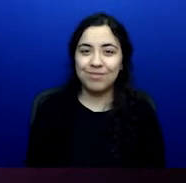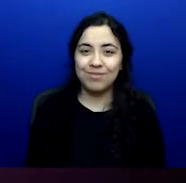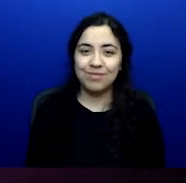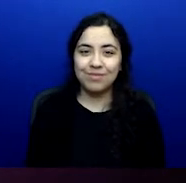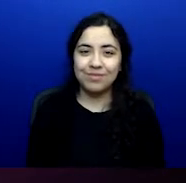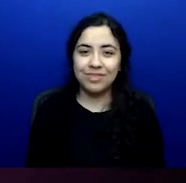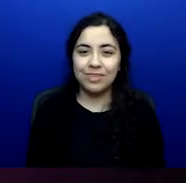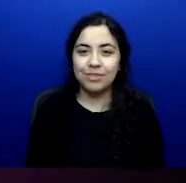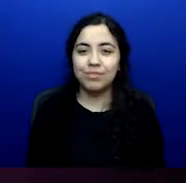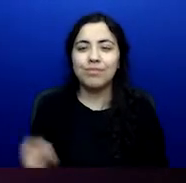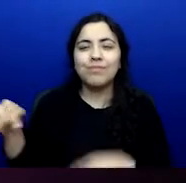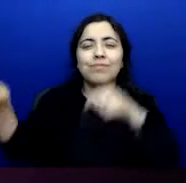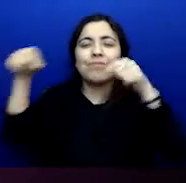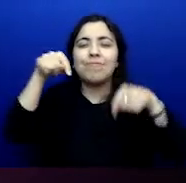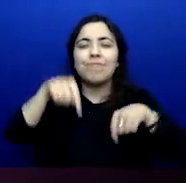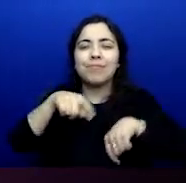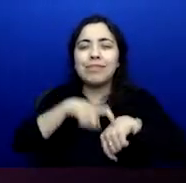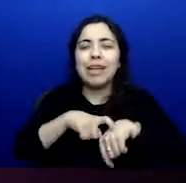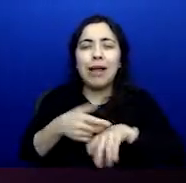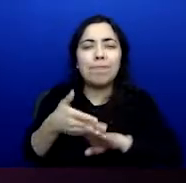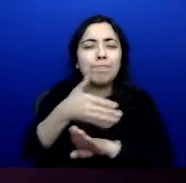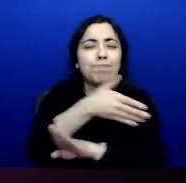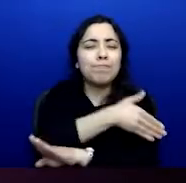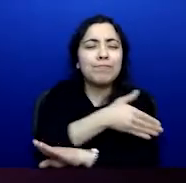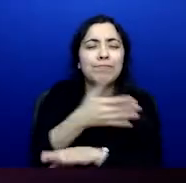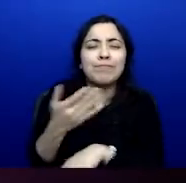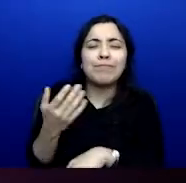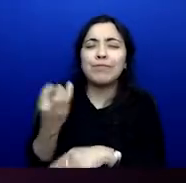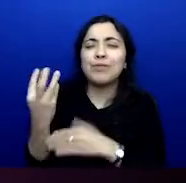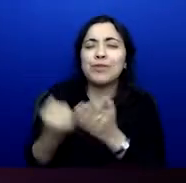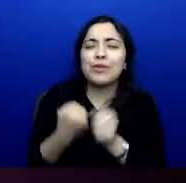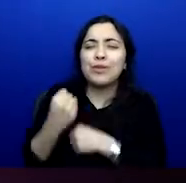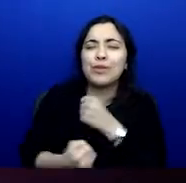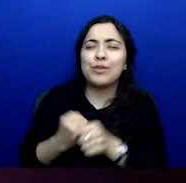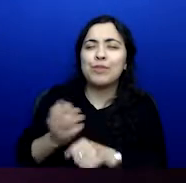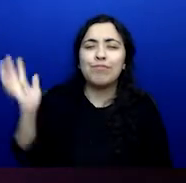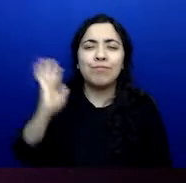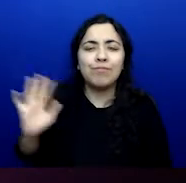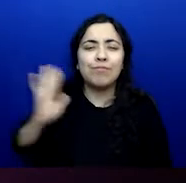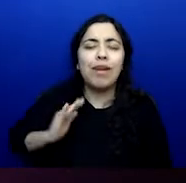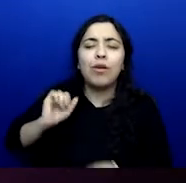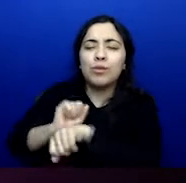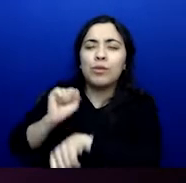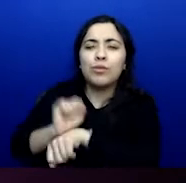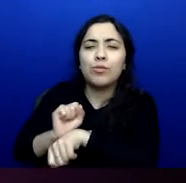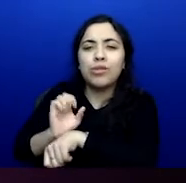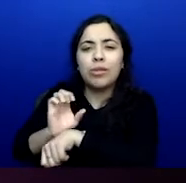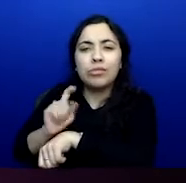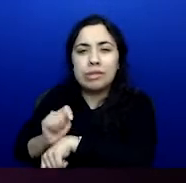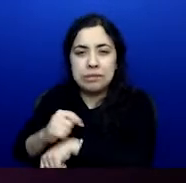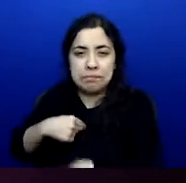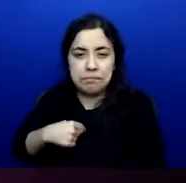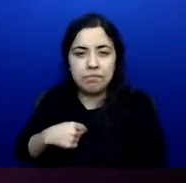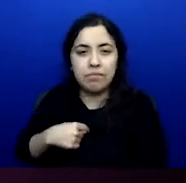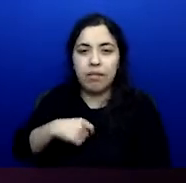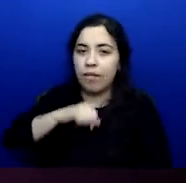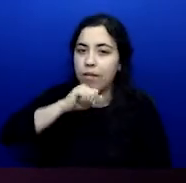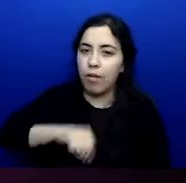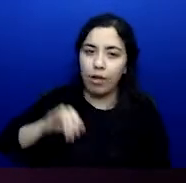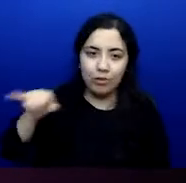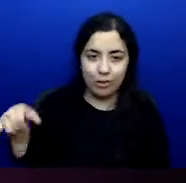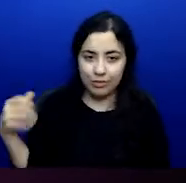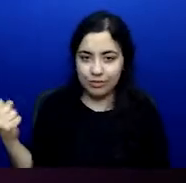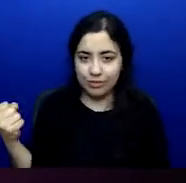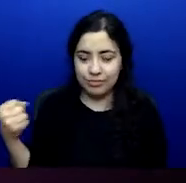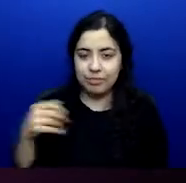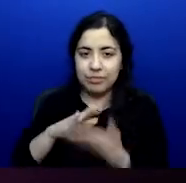So let's go back in time a couple years. I was working as a consultant. I loved JavaScript,